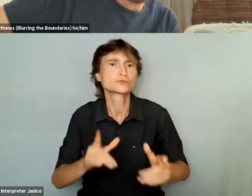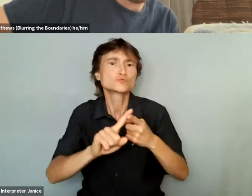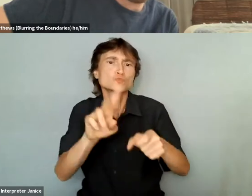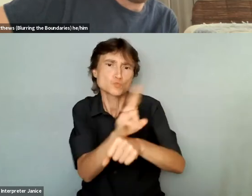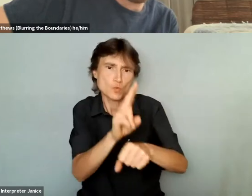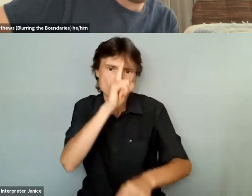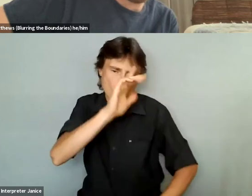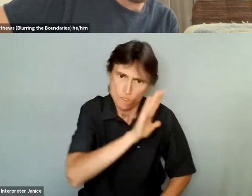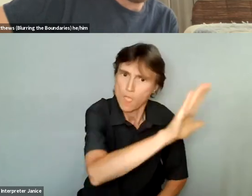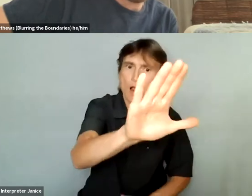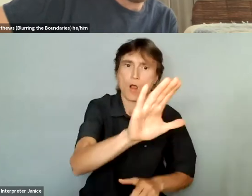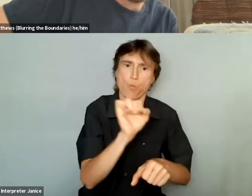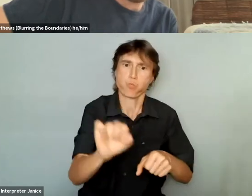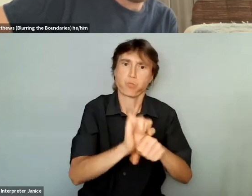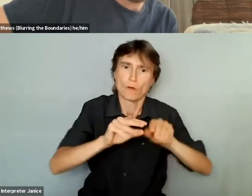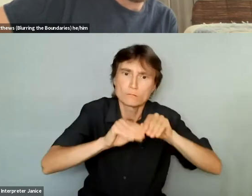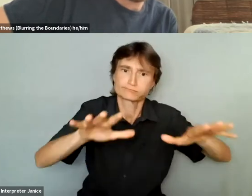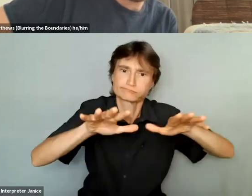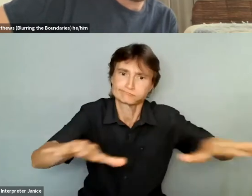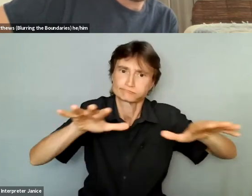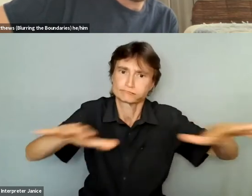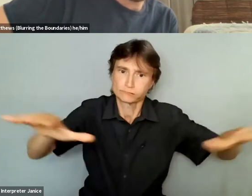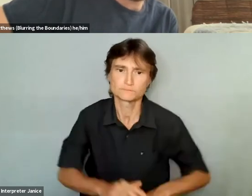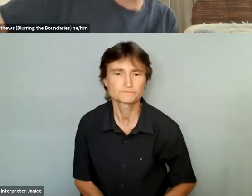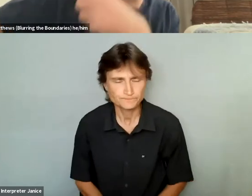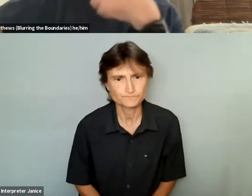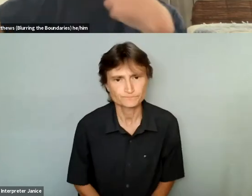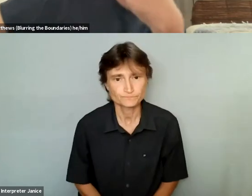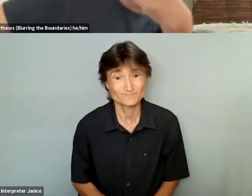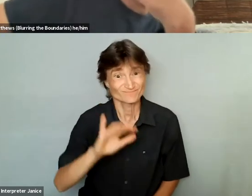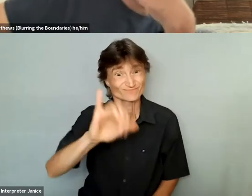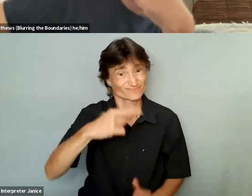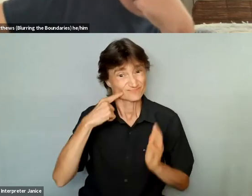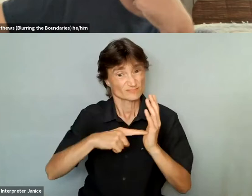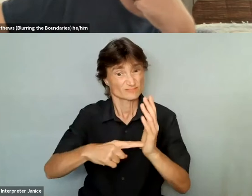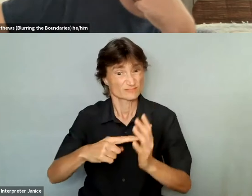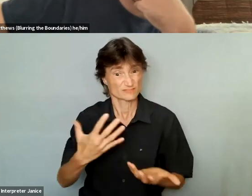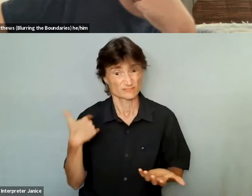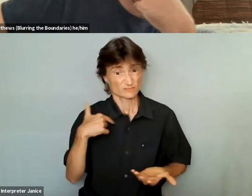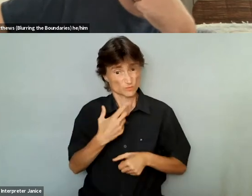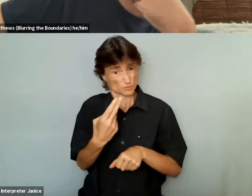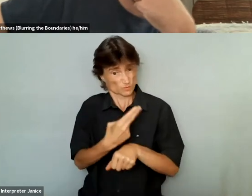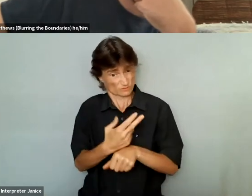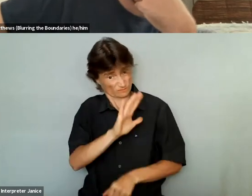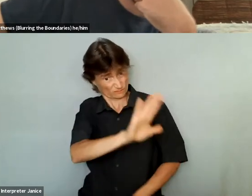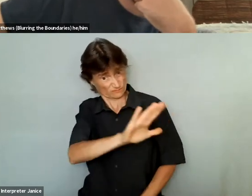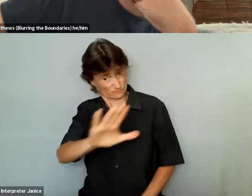So this method of repurposing and just like